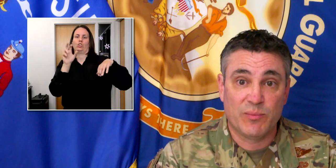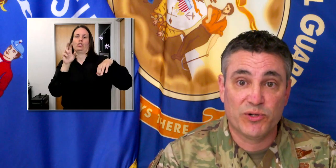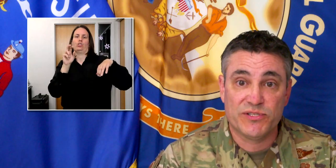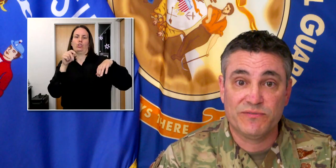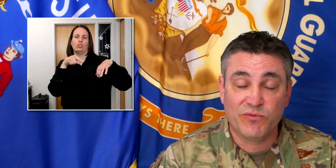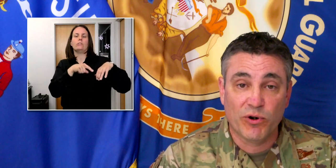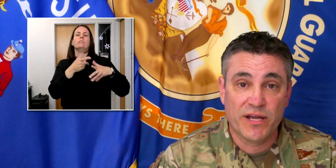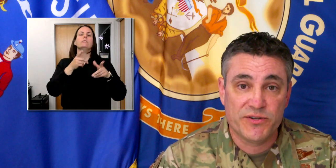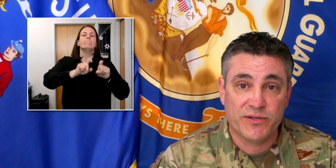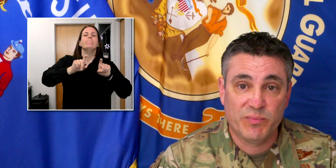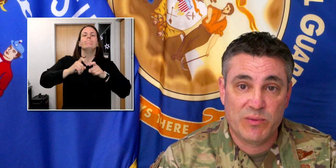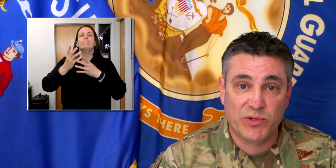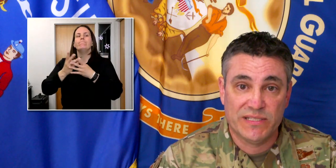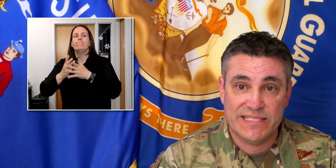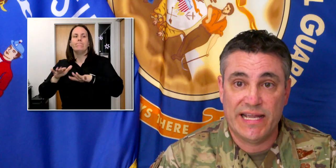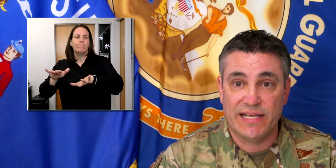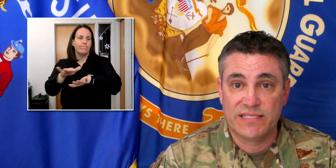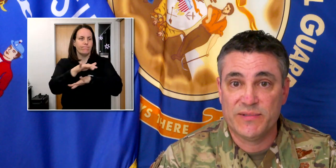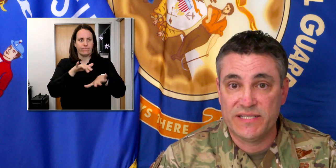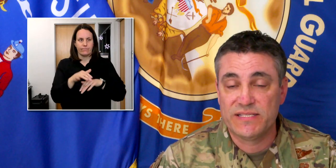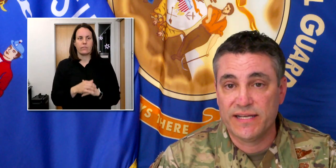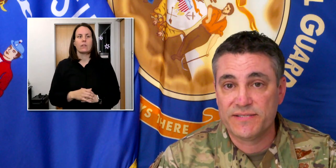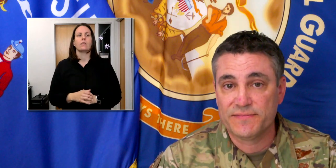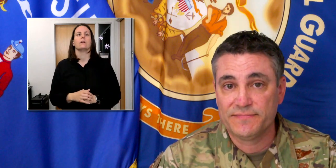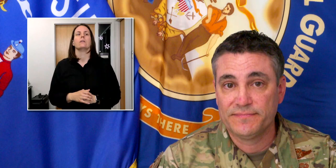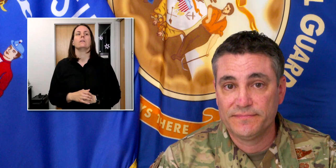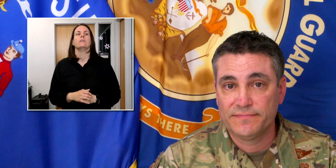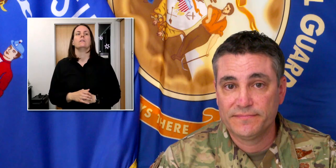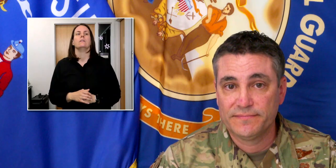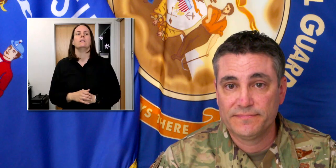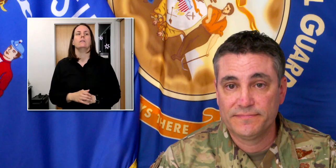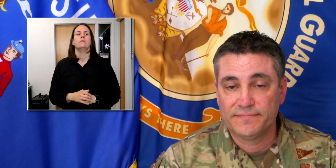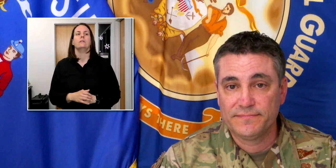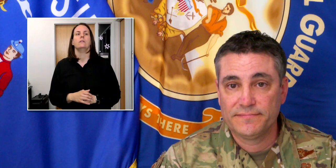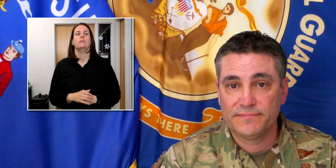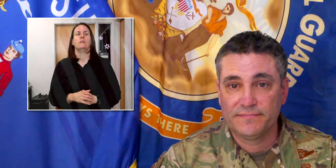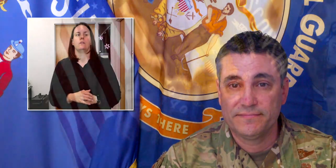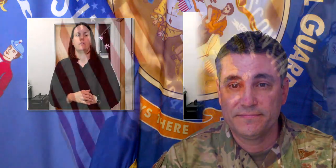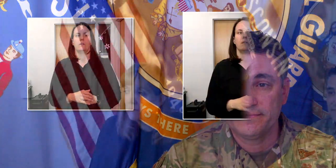test upwards of 400 people a day at some of these sites.